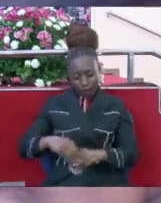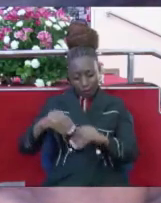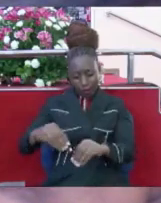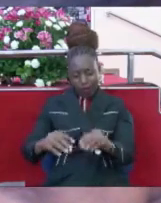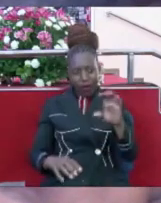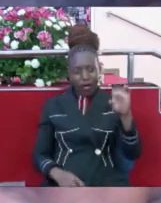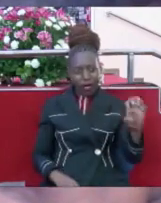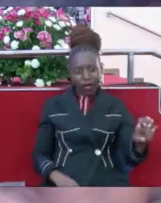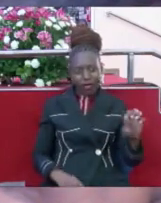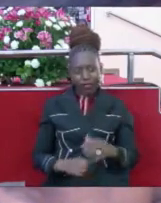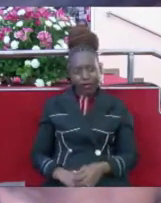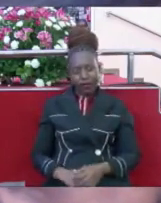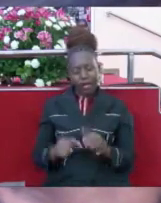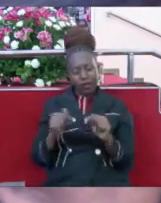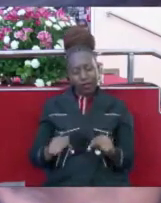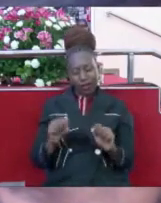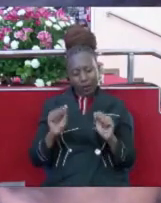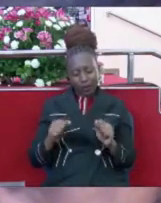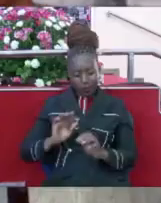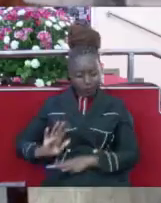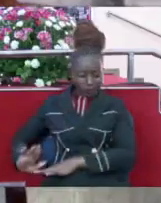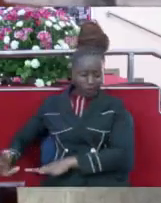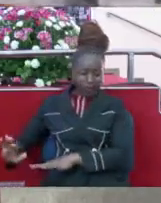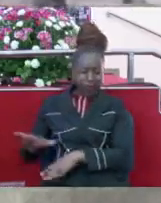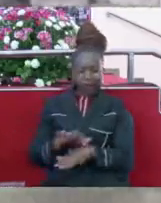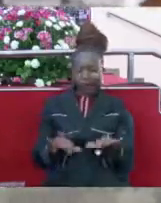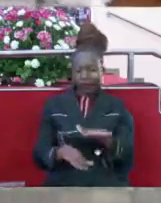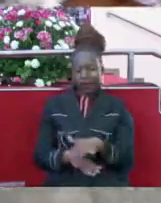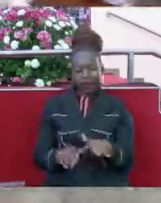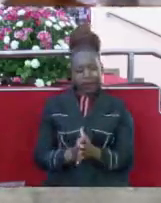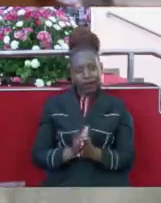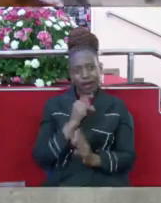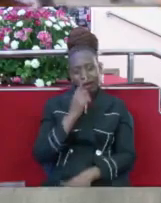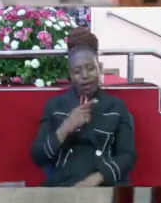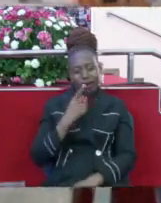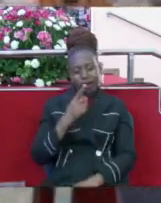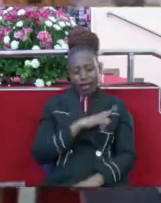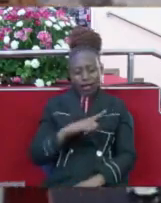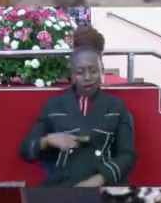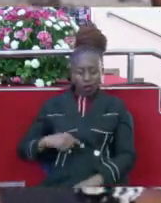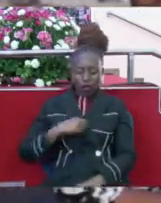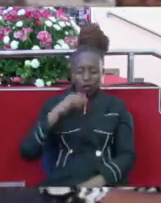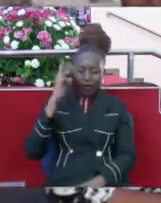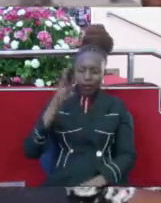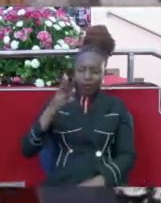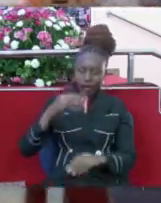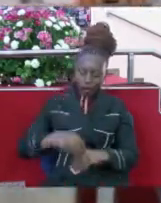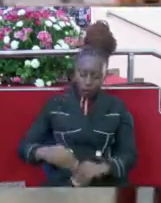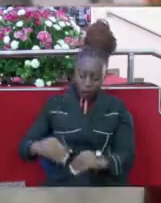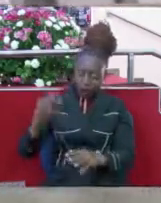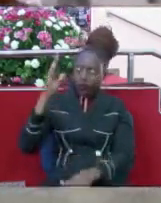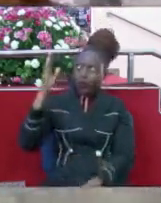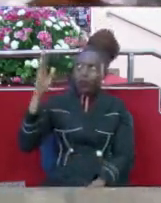Today you can put everything behind and say, Lord, I will follow you. Lord, I will